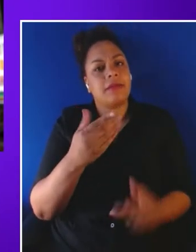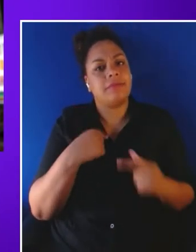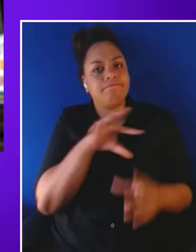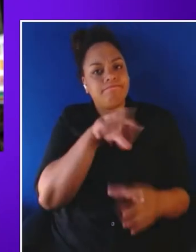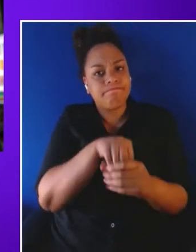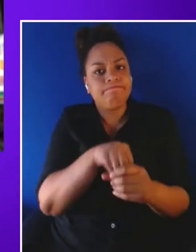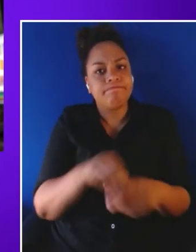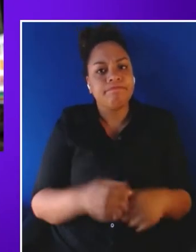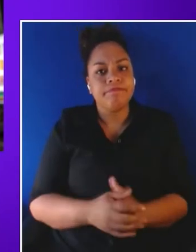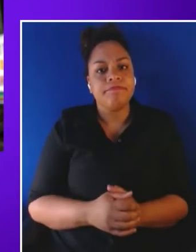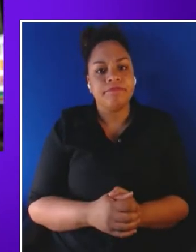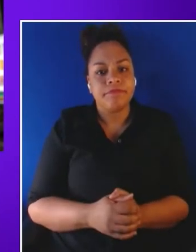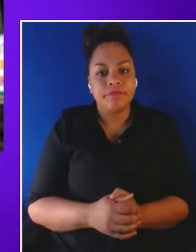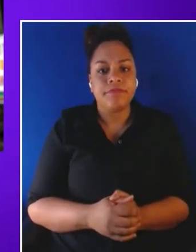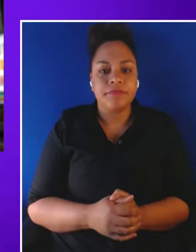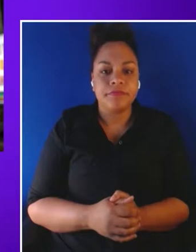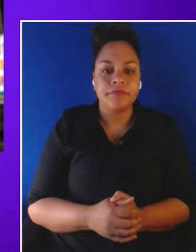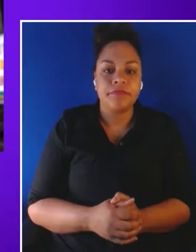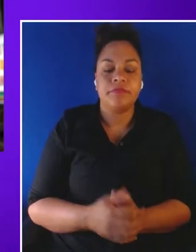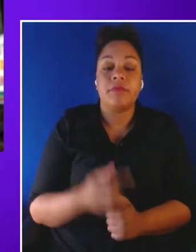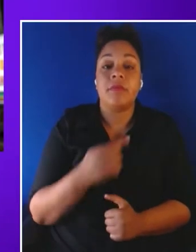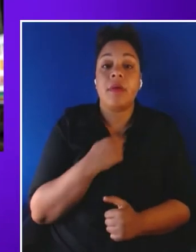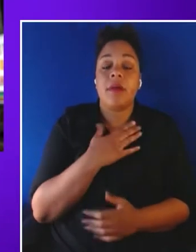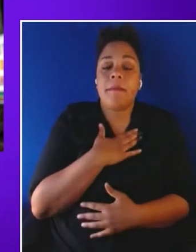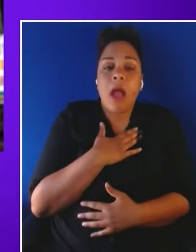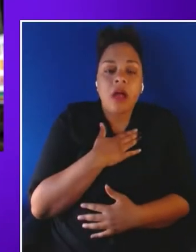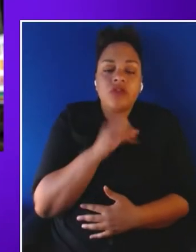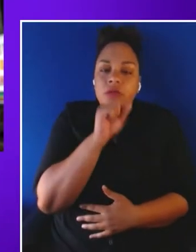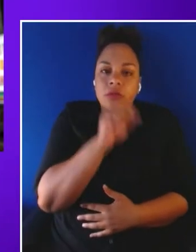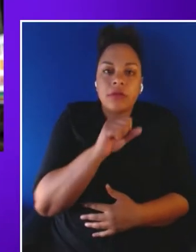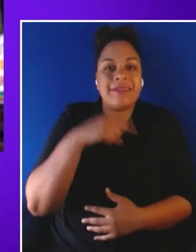My passion is for telling stories